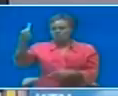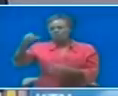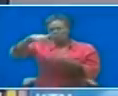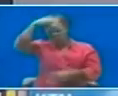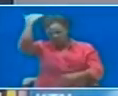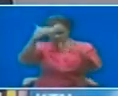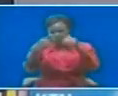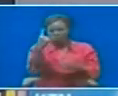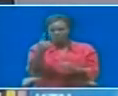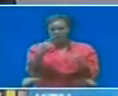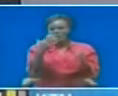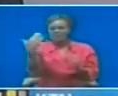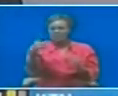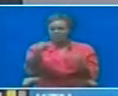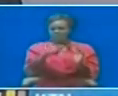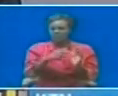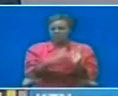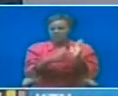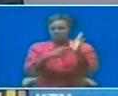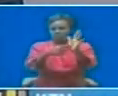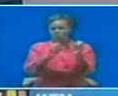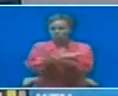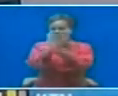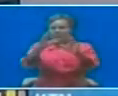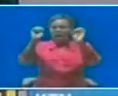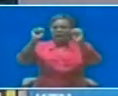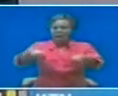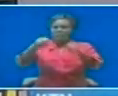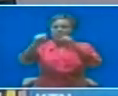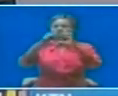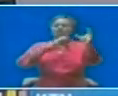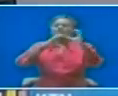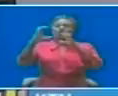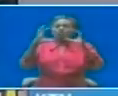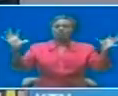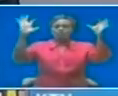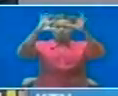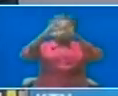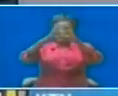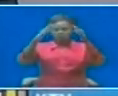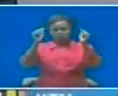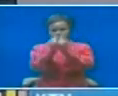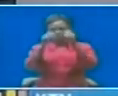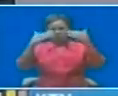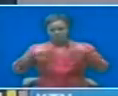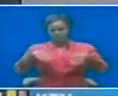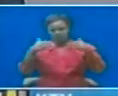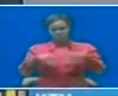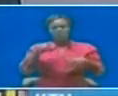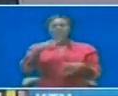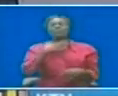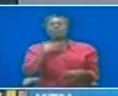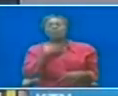And one thing that is distinct is their ability to communicate and connect with audiences. Right. And so people are willing to be